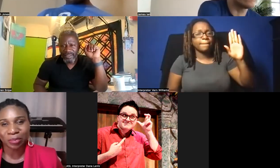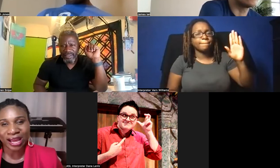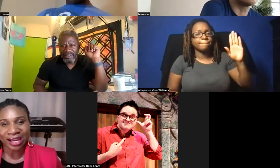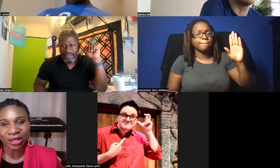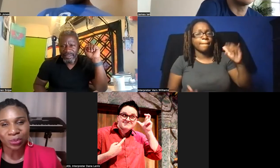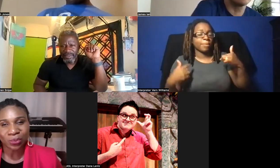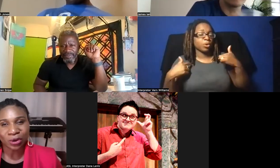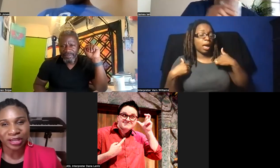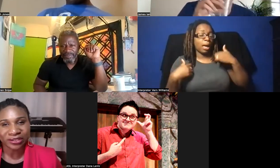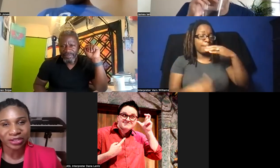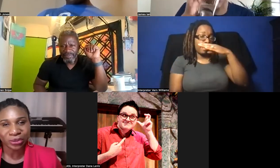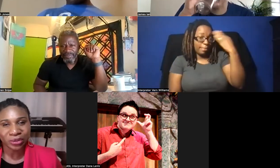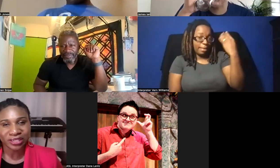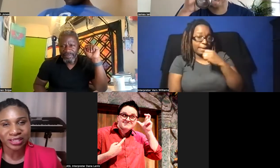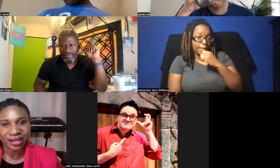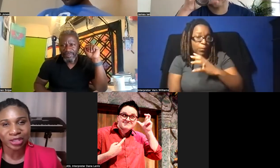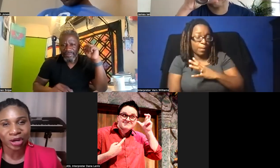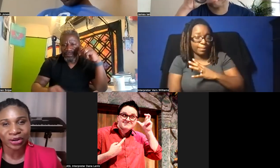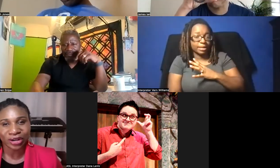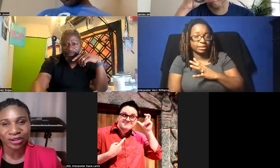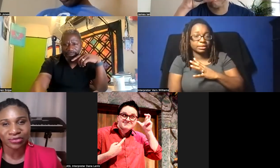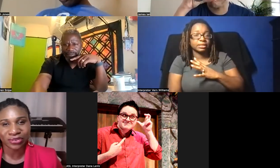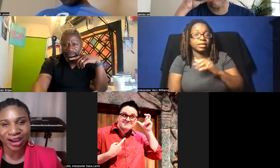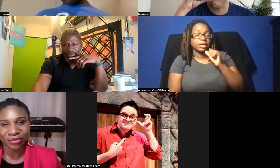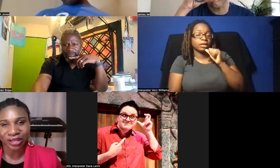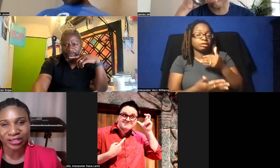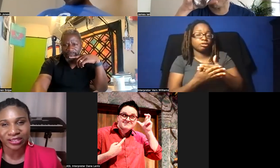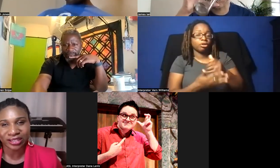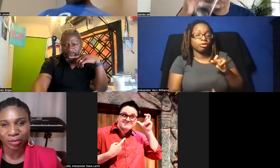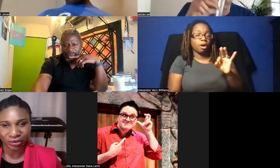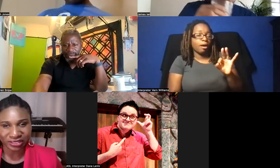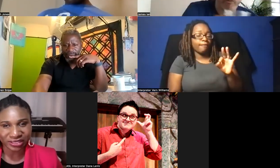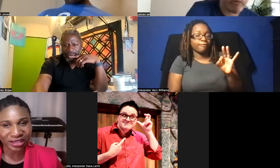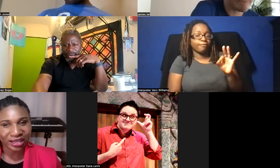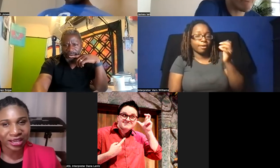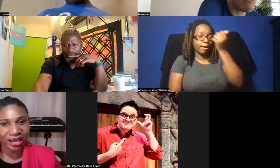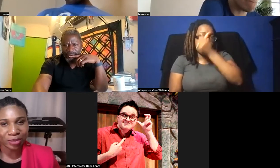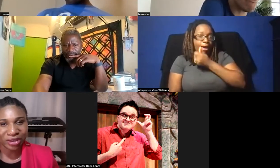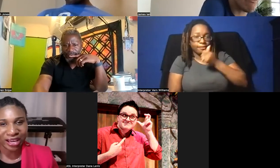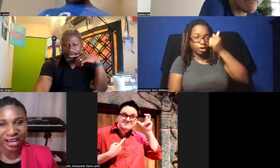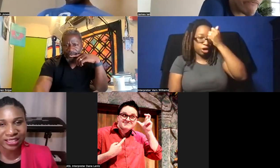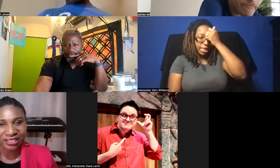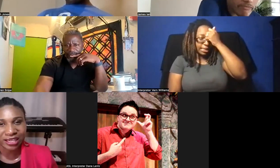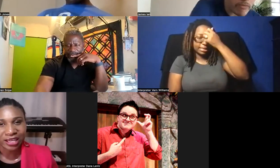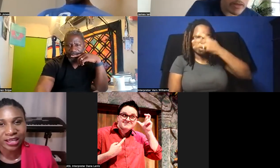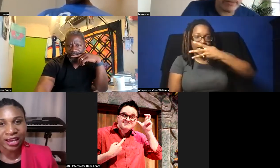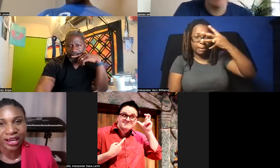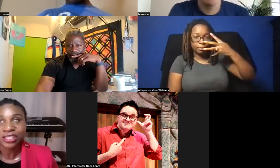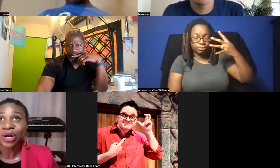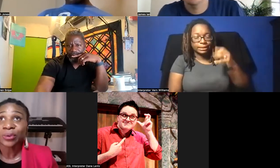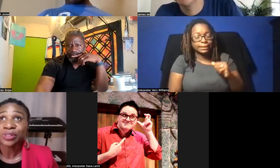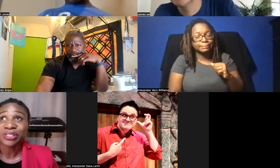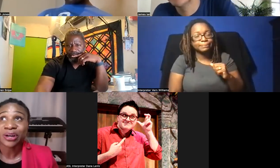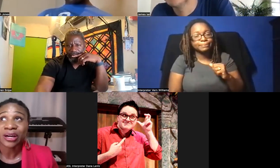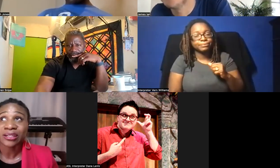I'm a Black woman who is a daughter of African immigrants. And I had